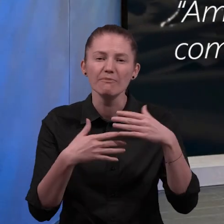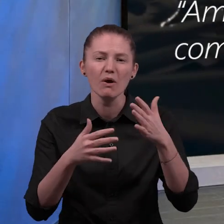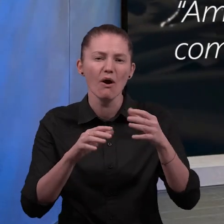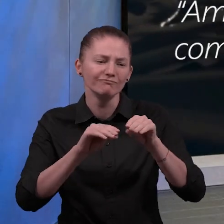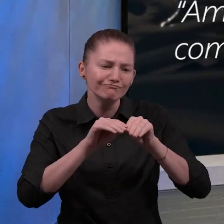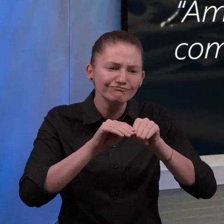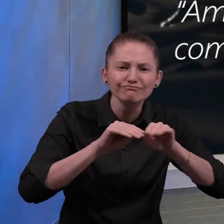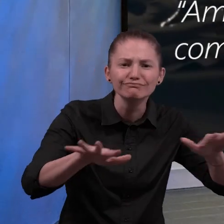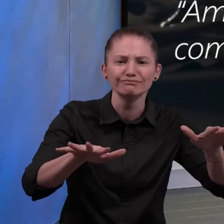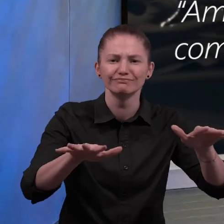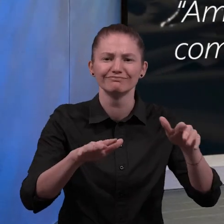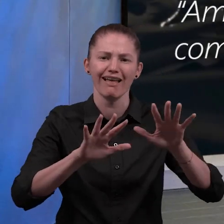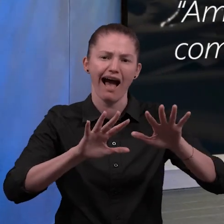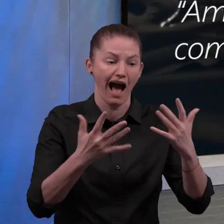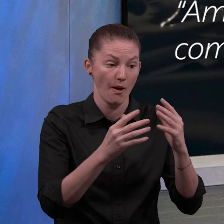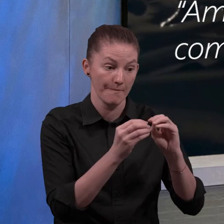widget